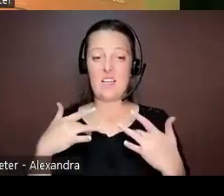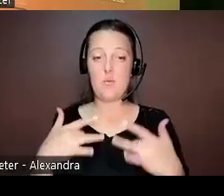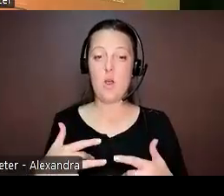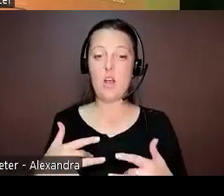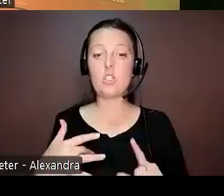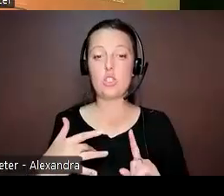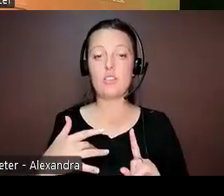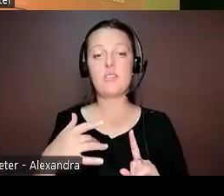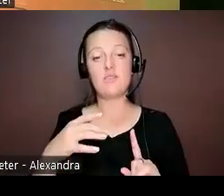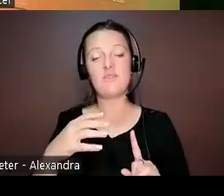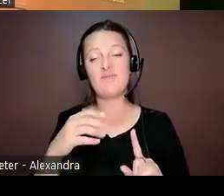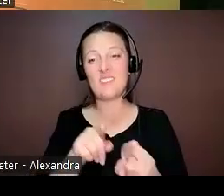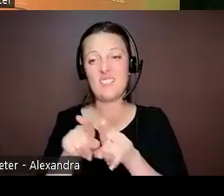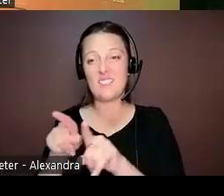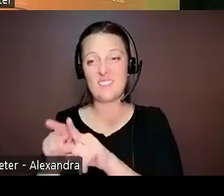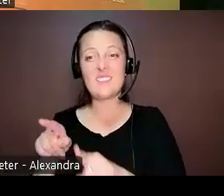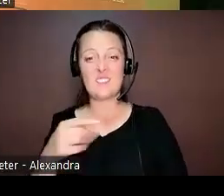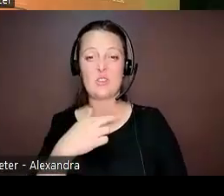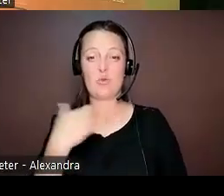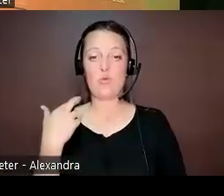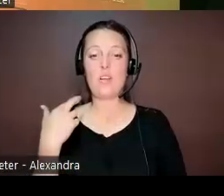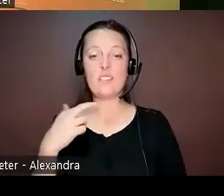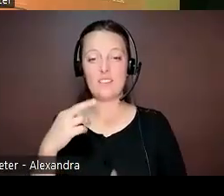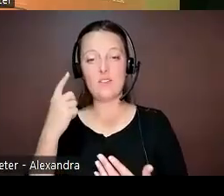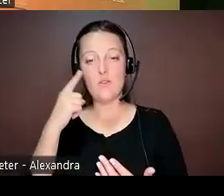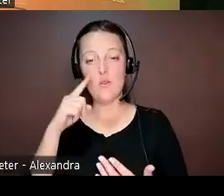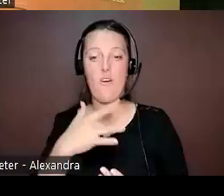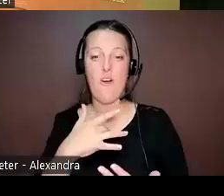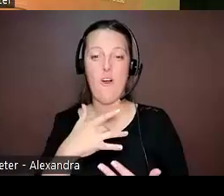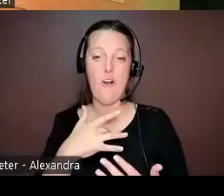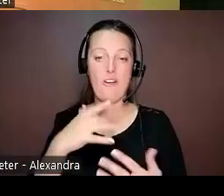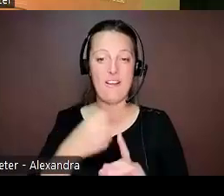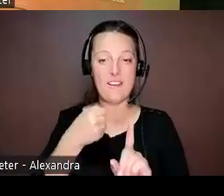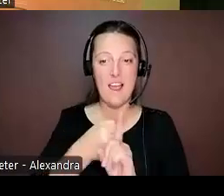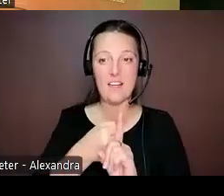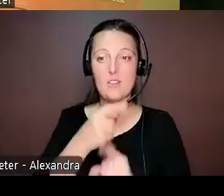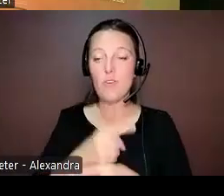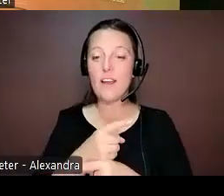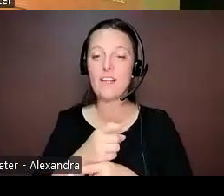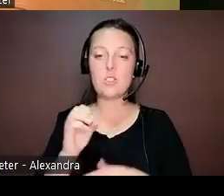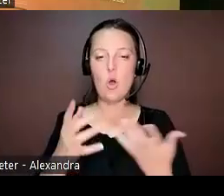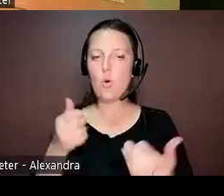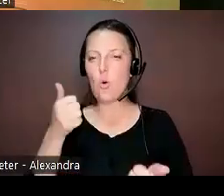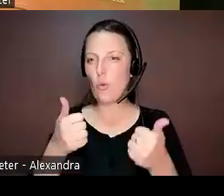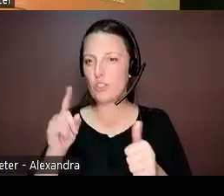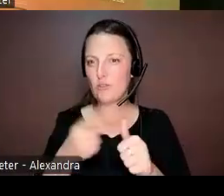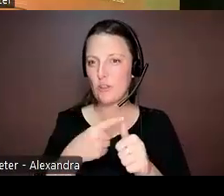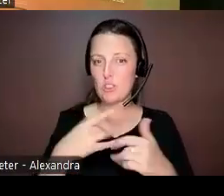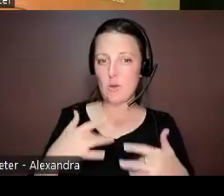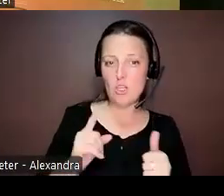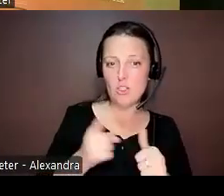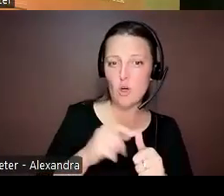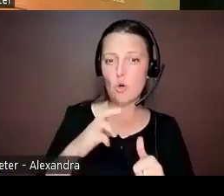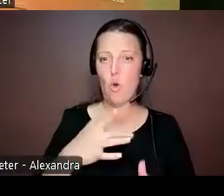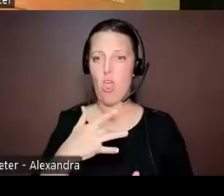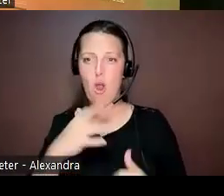the heart disease first or cerebral vascular disease first? So the direction seems to be bidirectional. So there has been a lot of